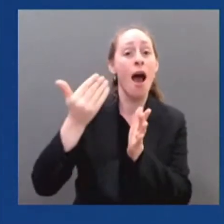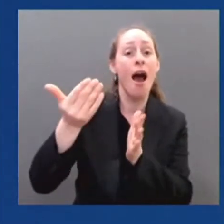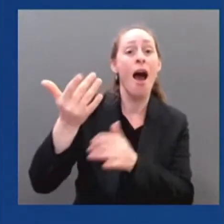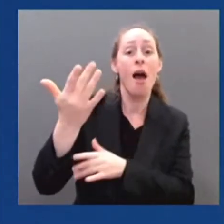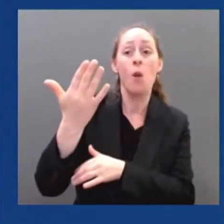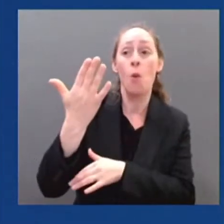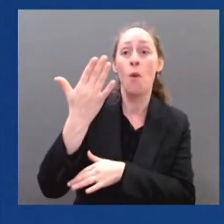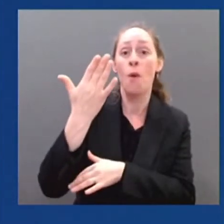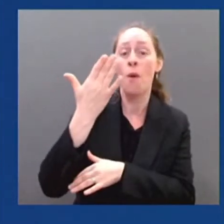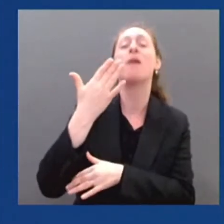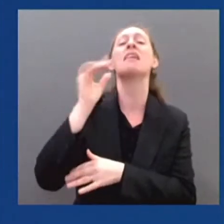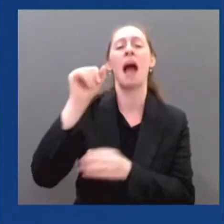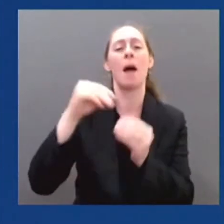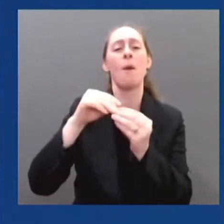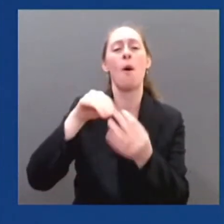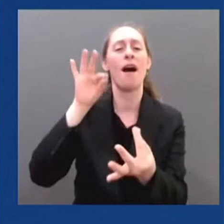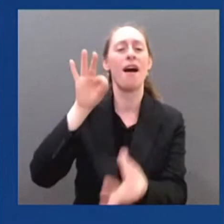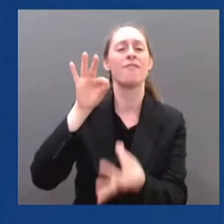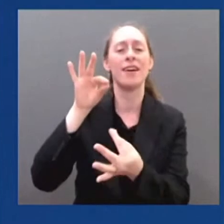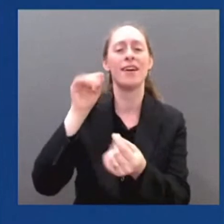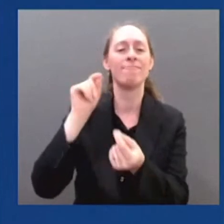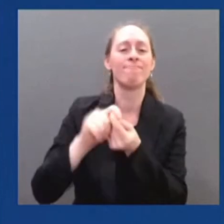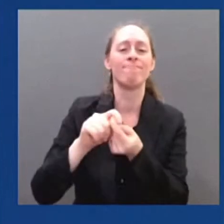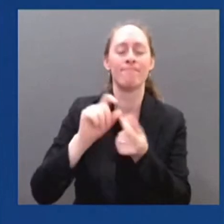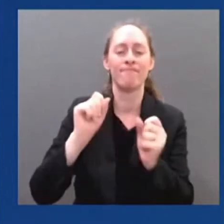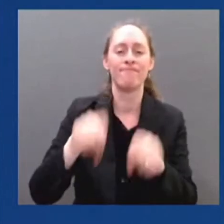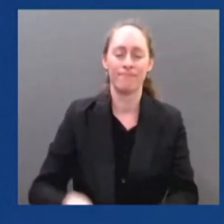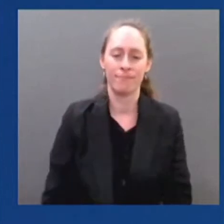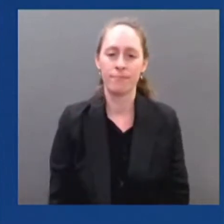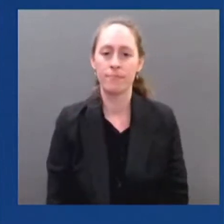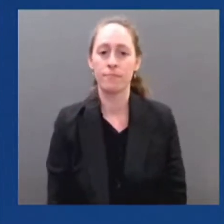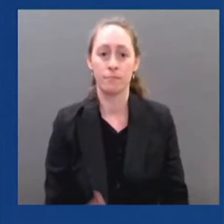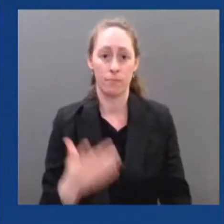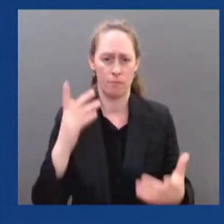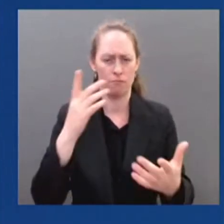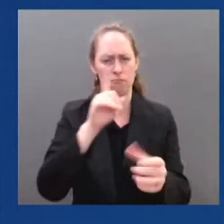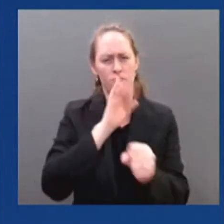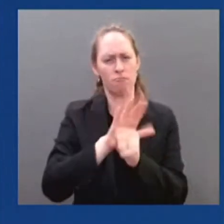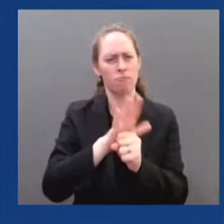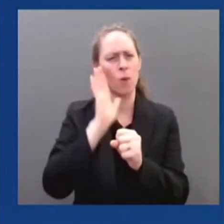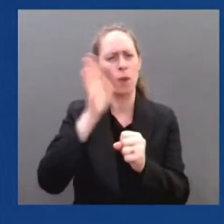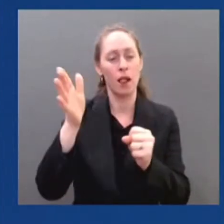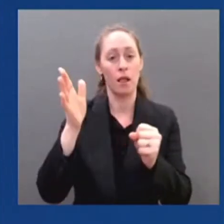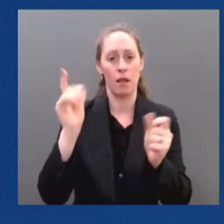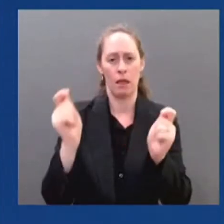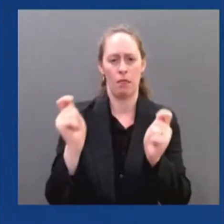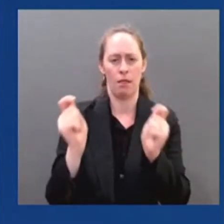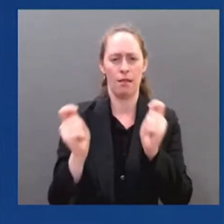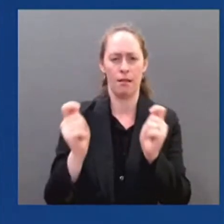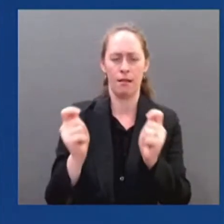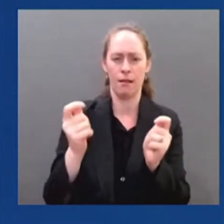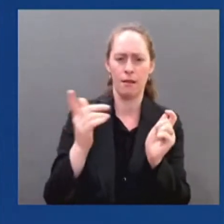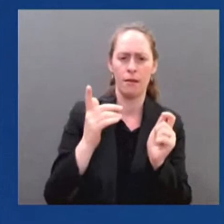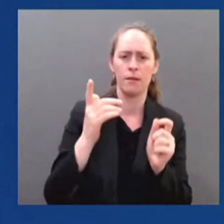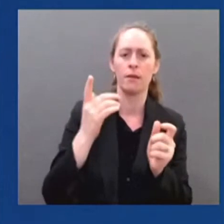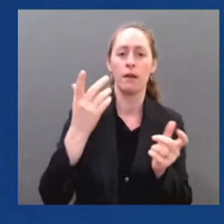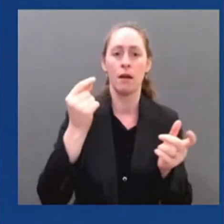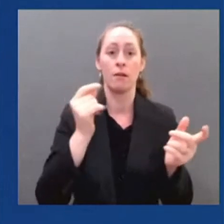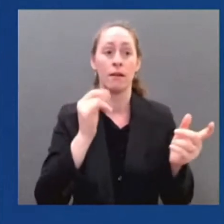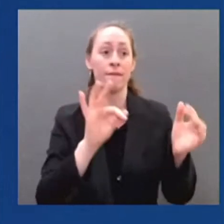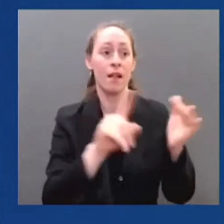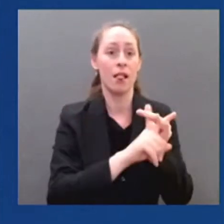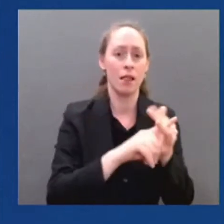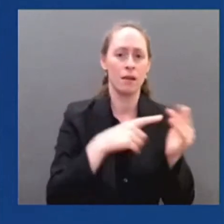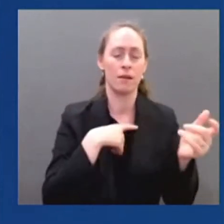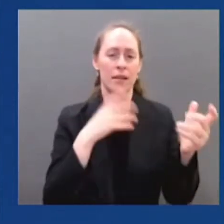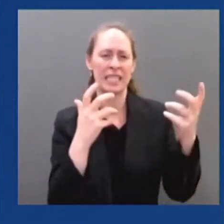in the modeling data, but also what kinds of different scenarios we're planning for. At the end of the day, and I've said this before, we try